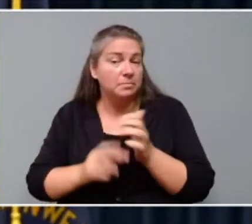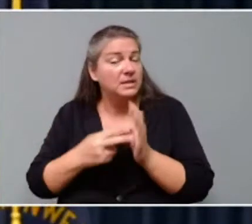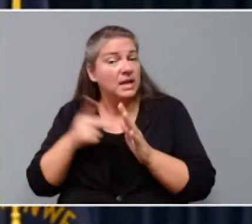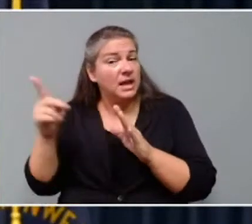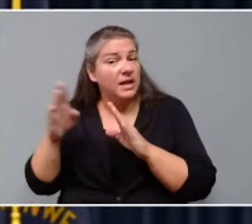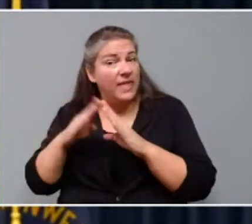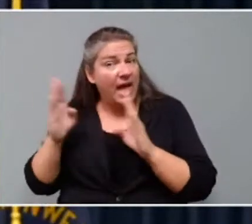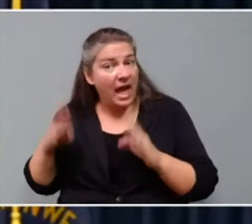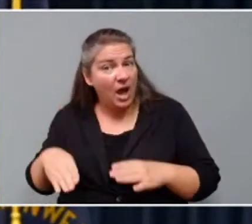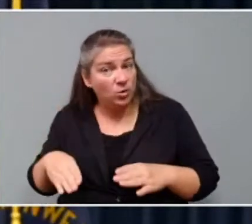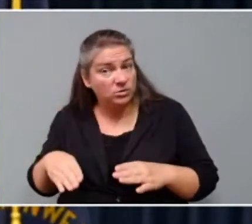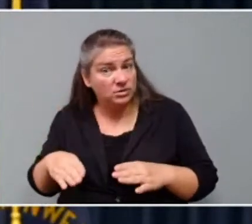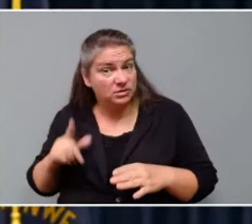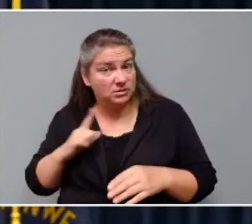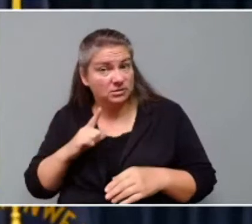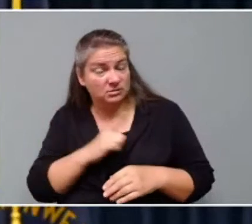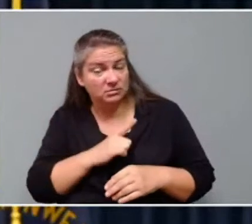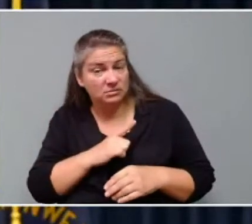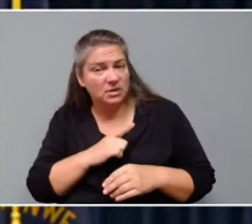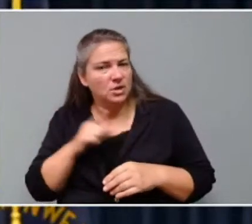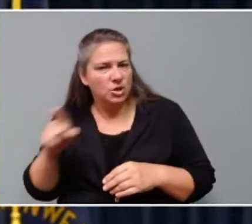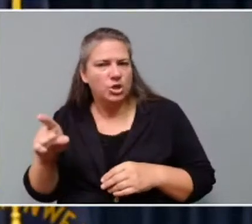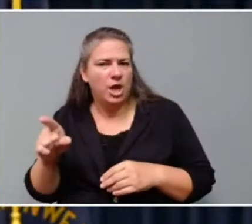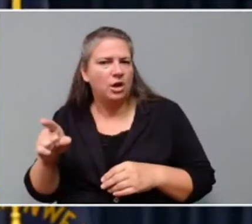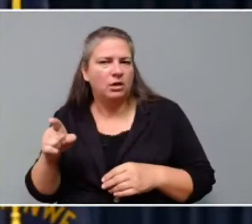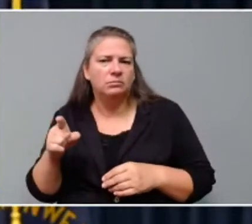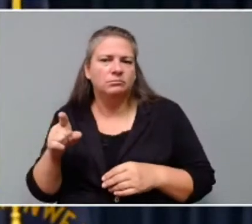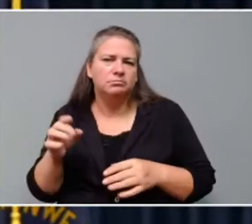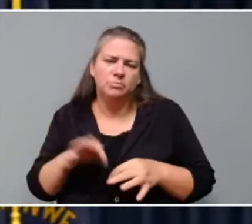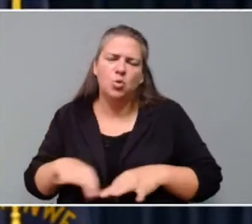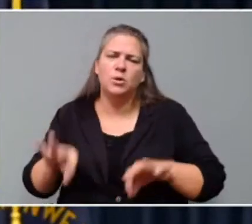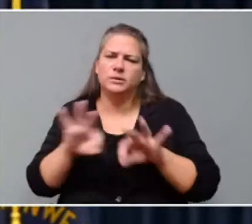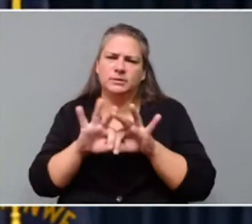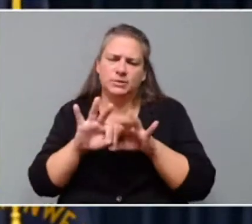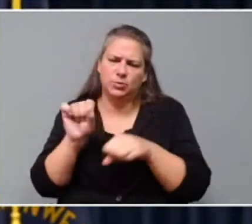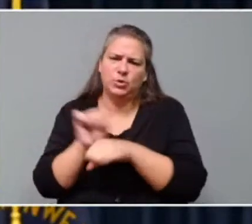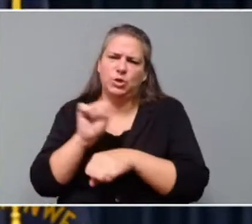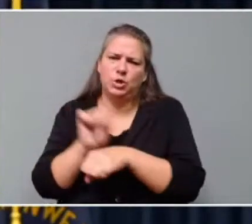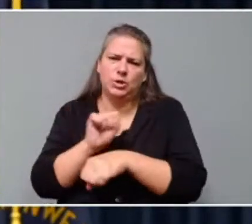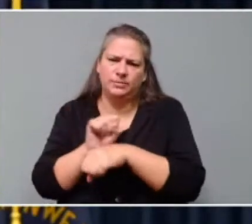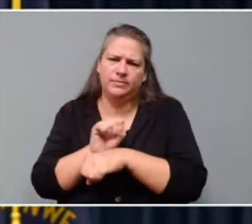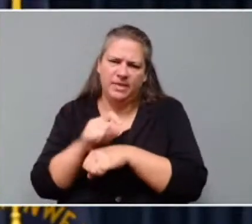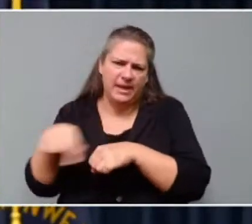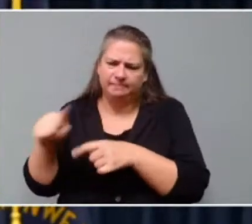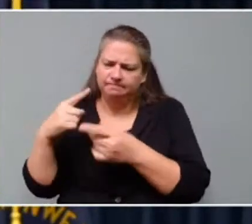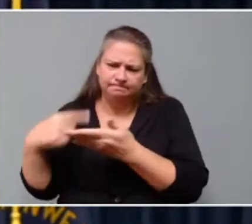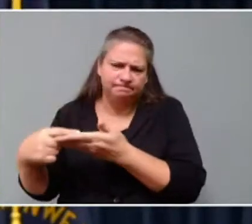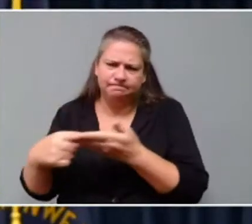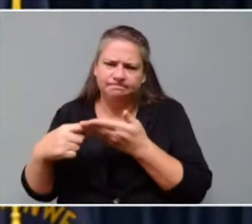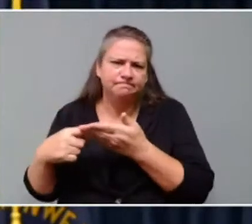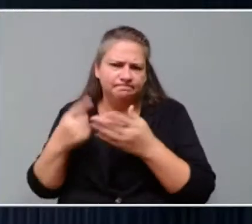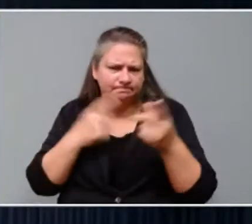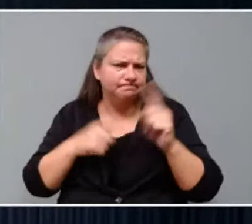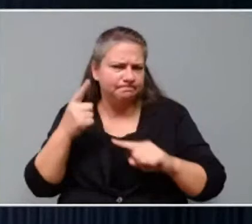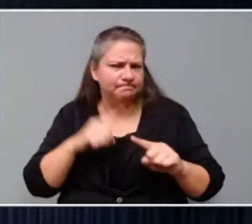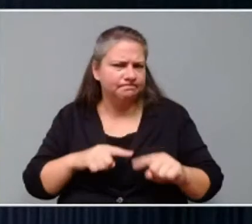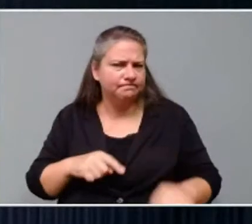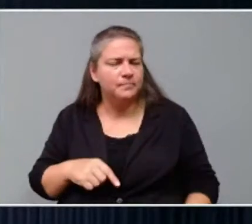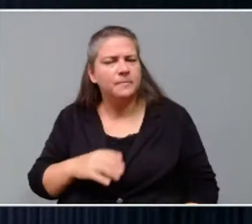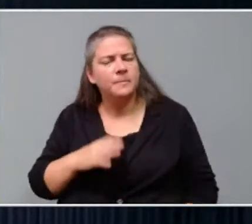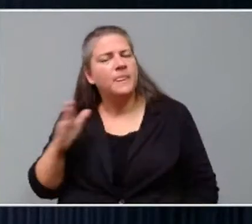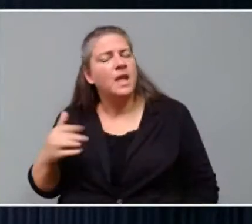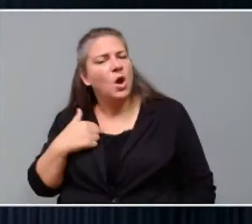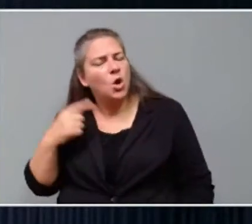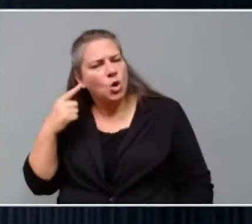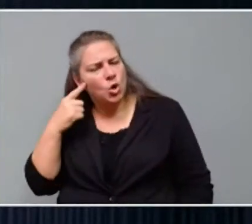doing the work. That bill was very collaborative in how it went through. Chad. I've heard from several teachers today who are very